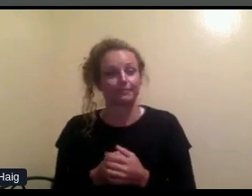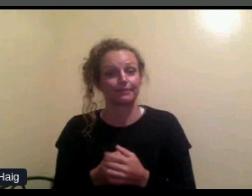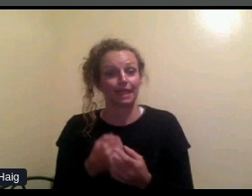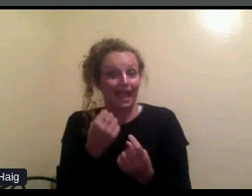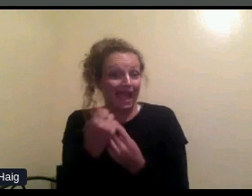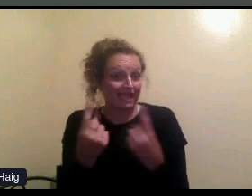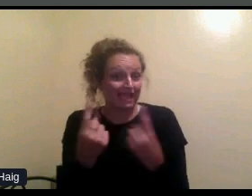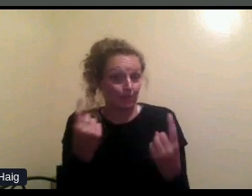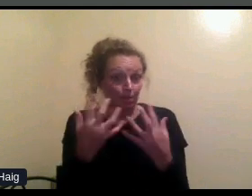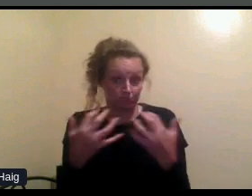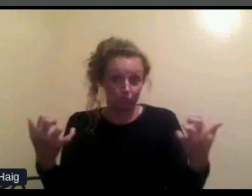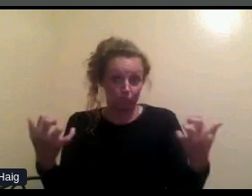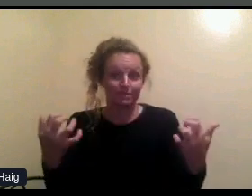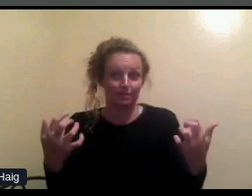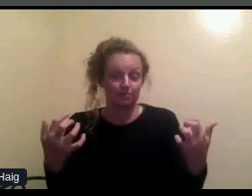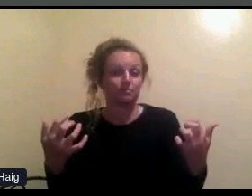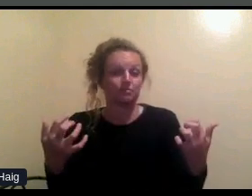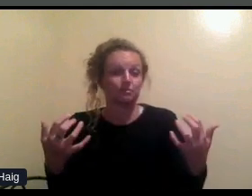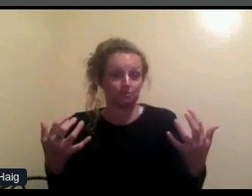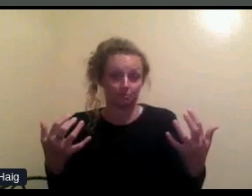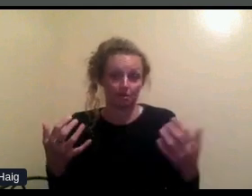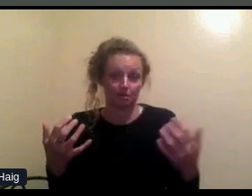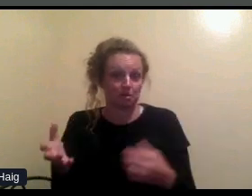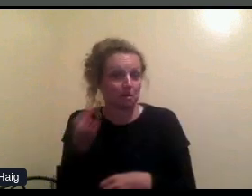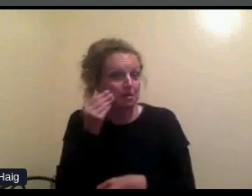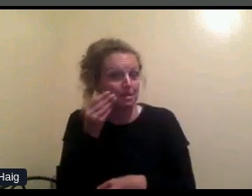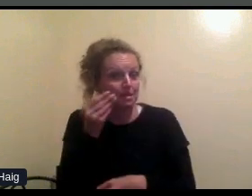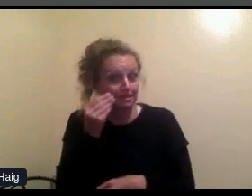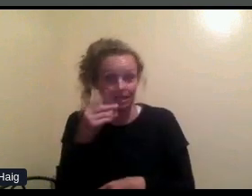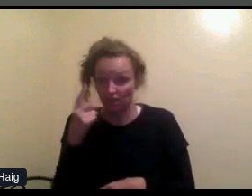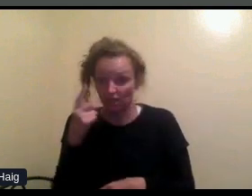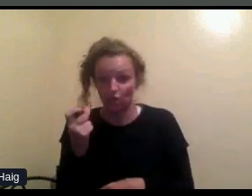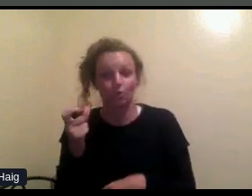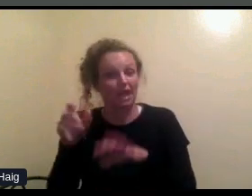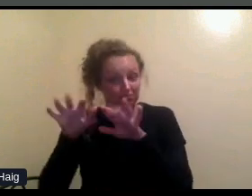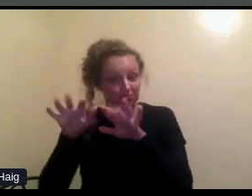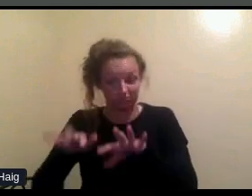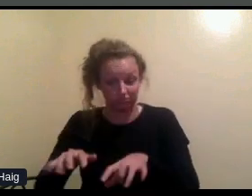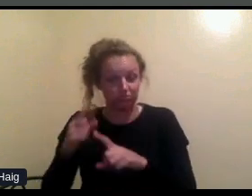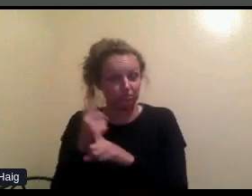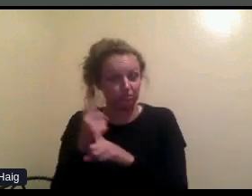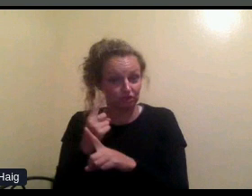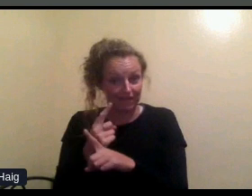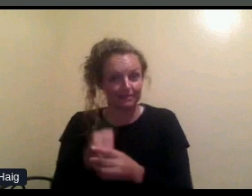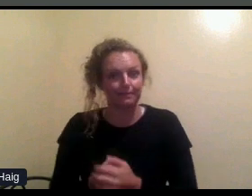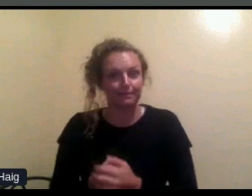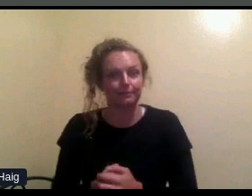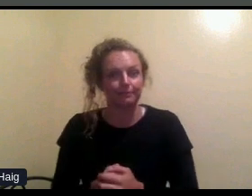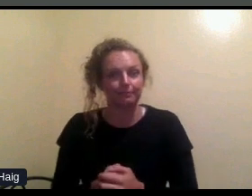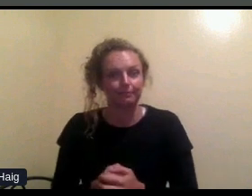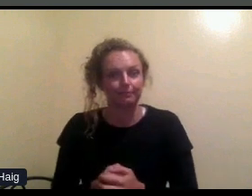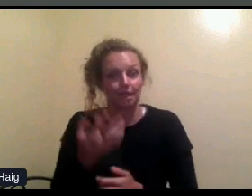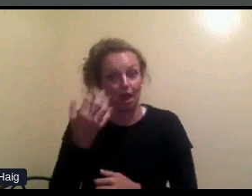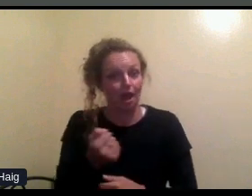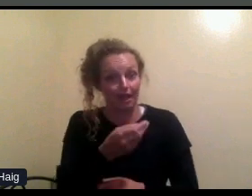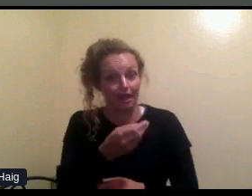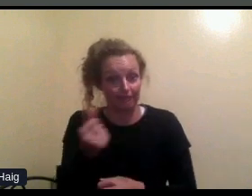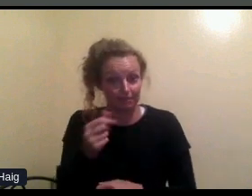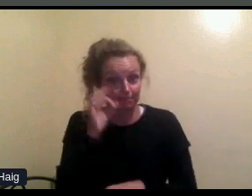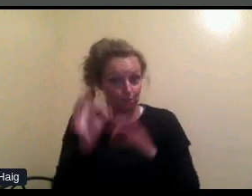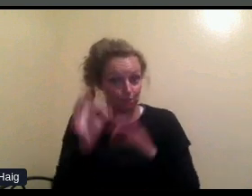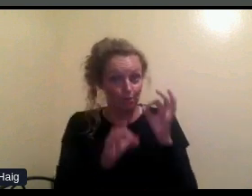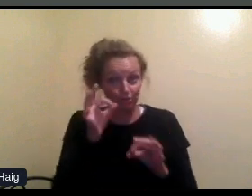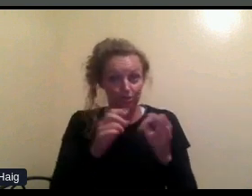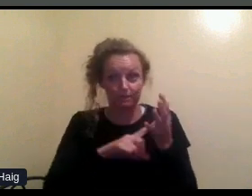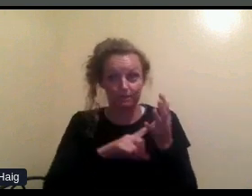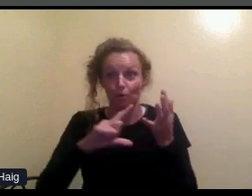are. If you do have any questions, please do put them in the Slido chat, as we mentioned. I have a couple of questions for yourselves, Lucy and Jacob, if you're happy for